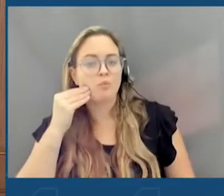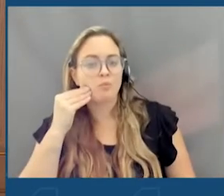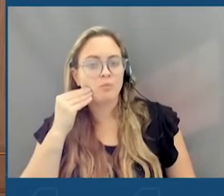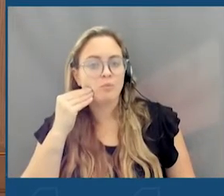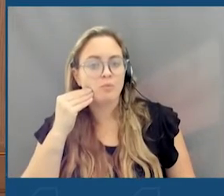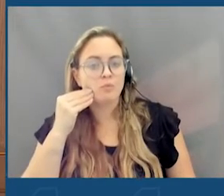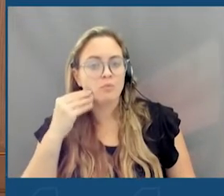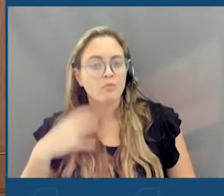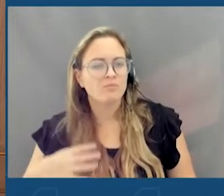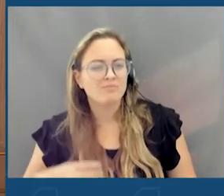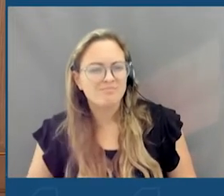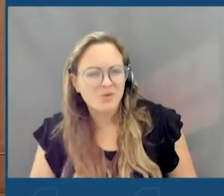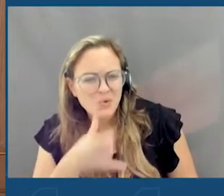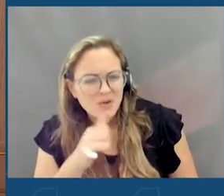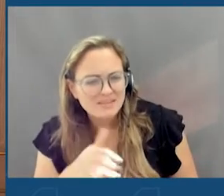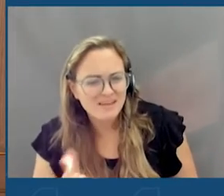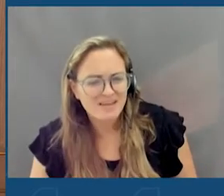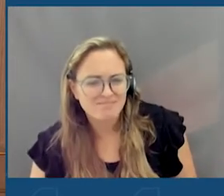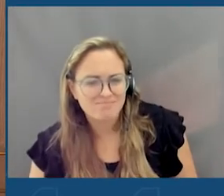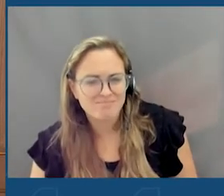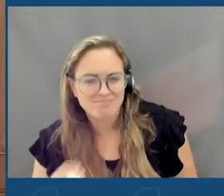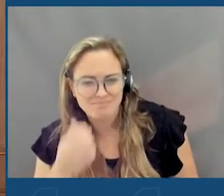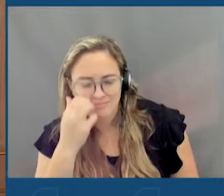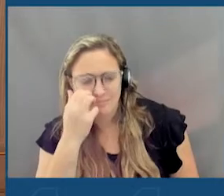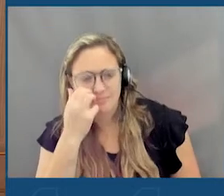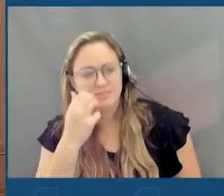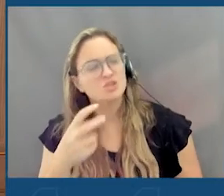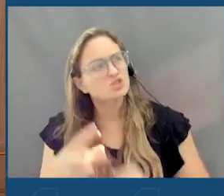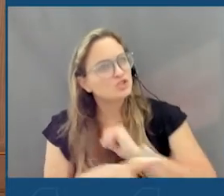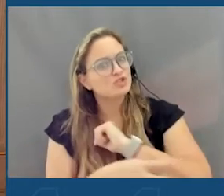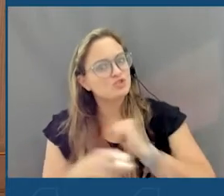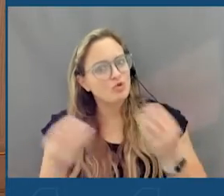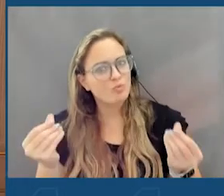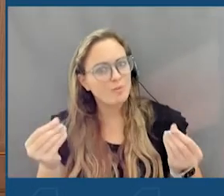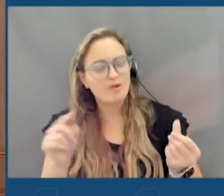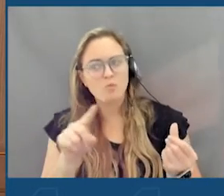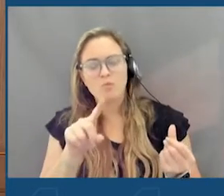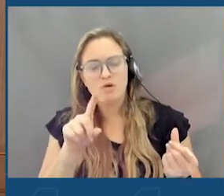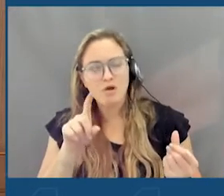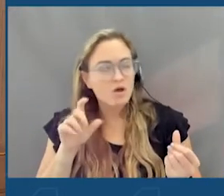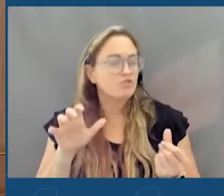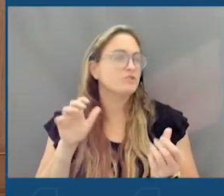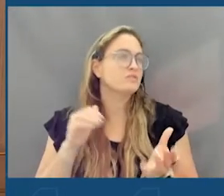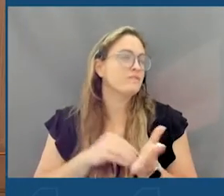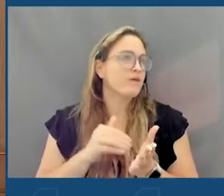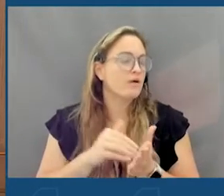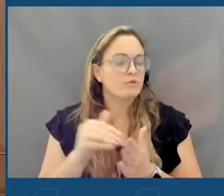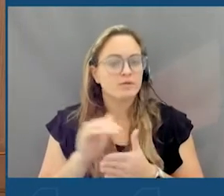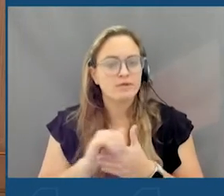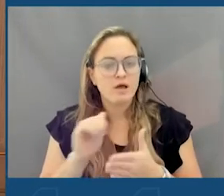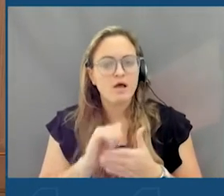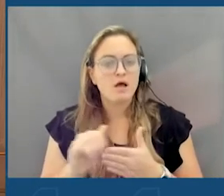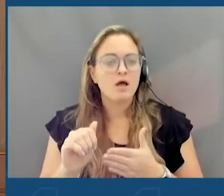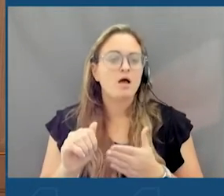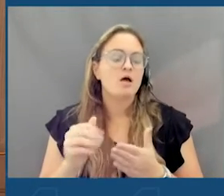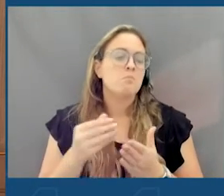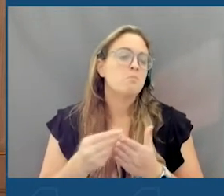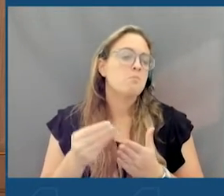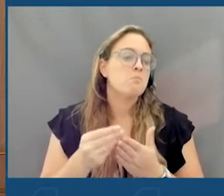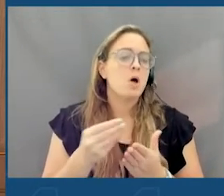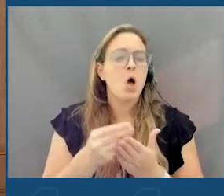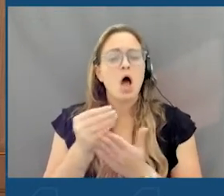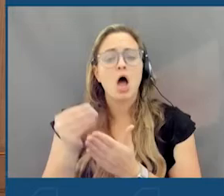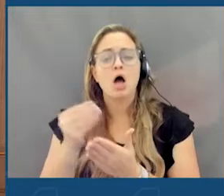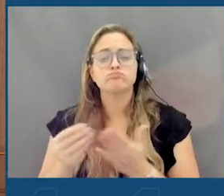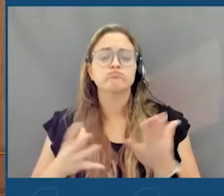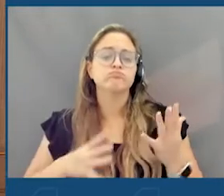Who does that? She stole the property, hundreds of thousands of dollars. She went out and bought an Audi, fancy